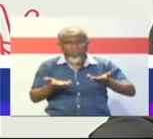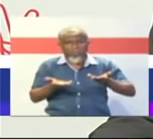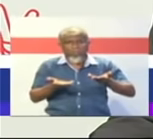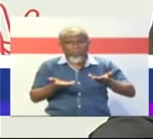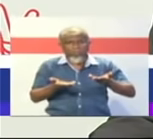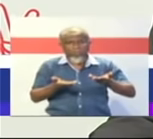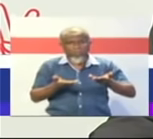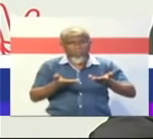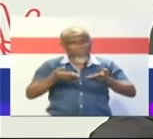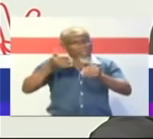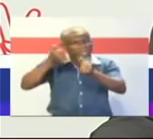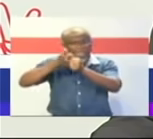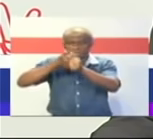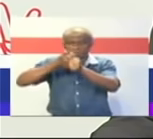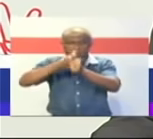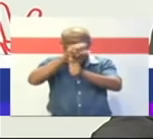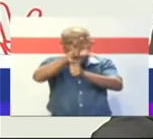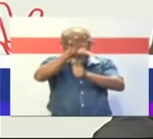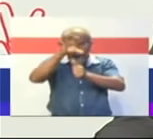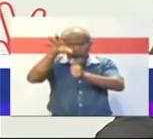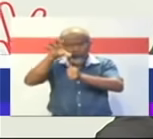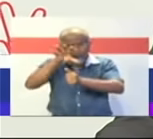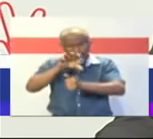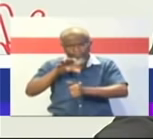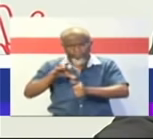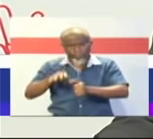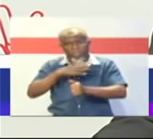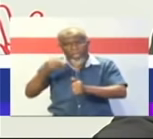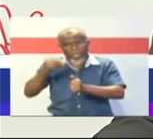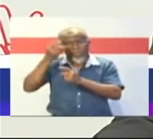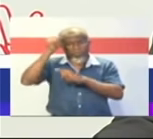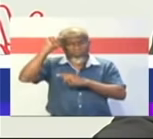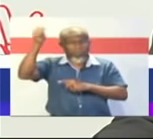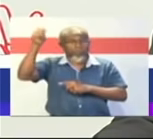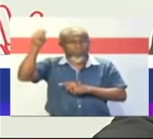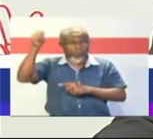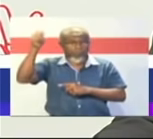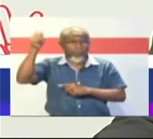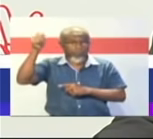that is confirmed in every county in the country, including Tobago.